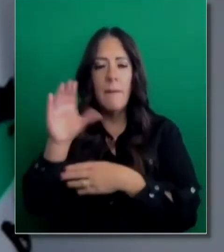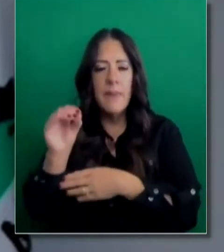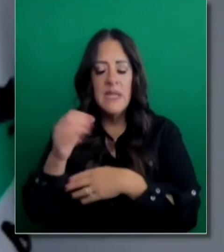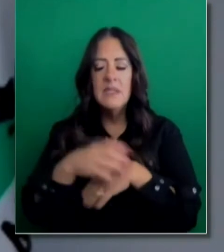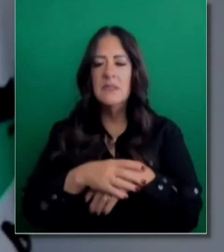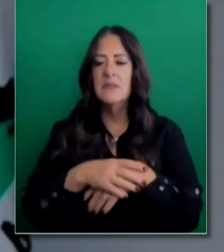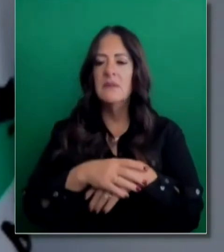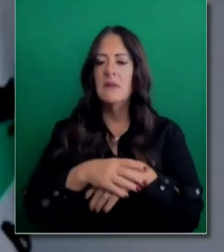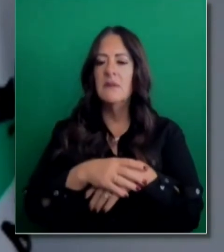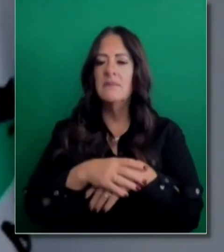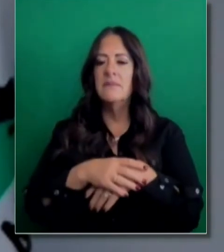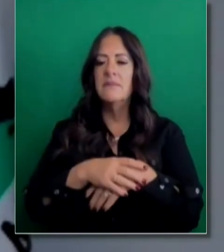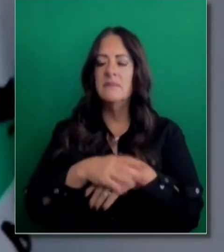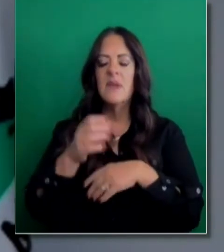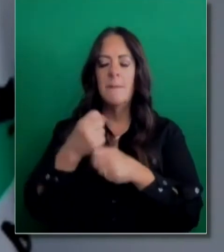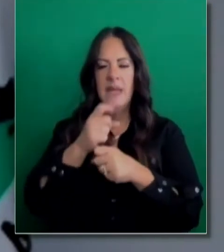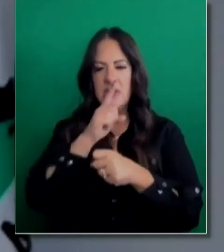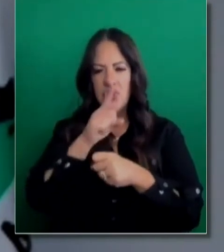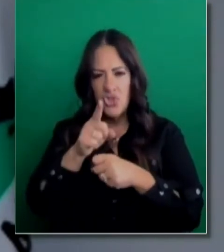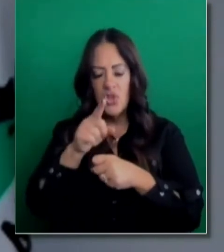going, making sure that